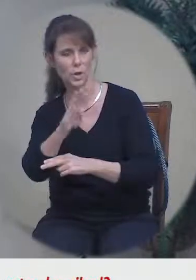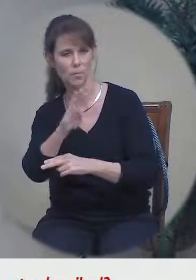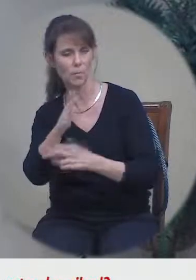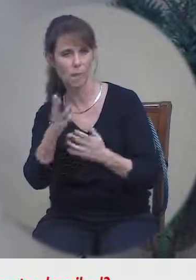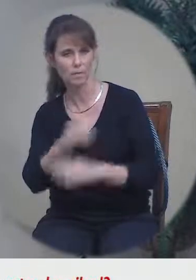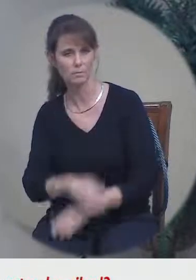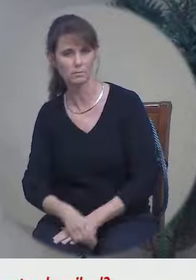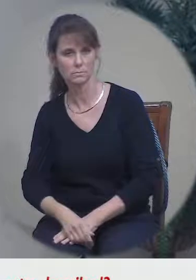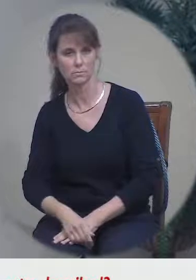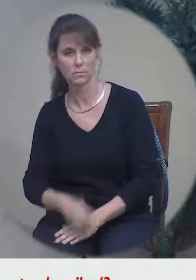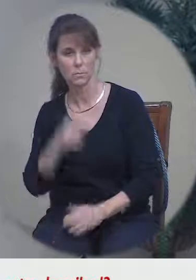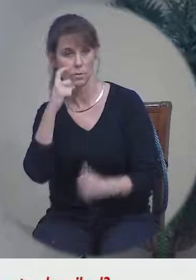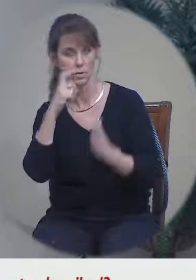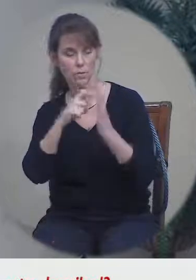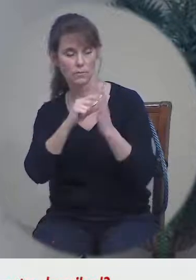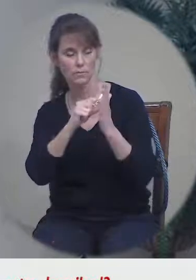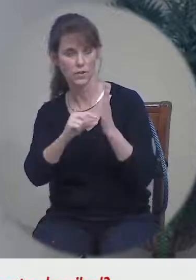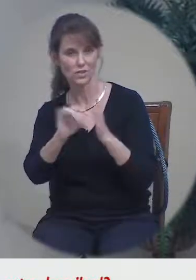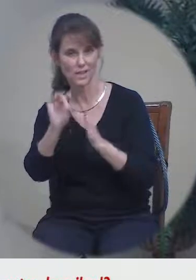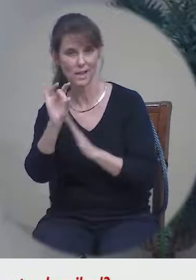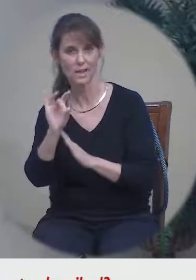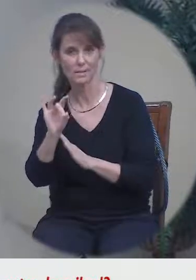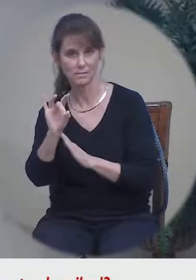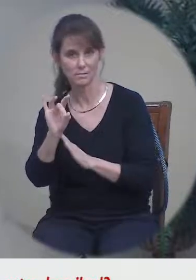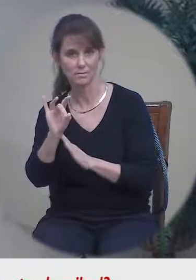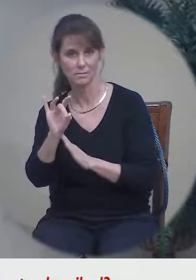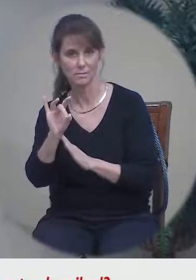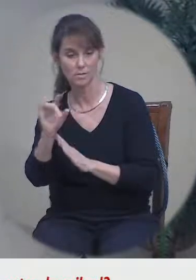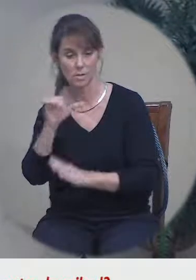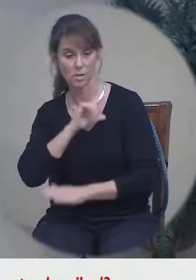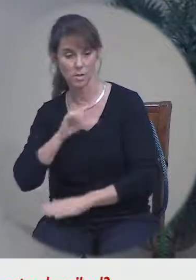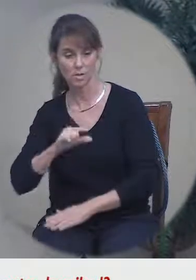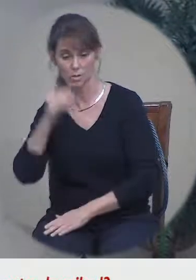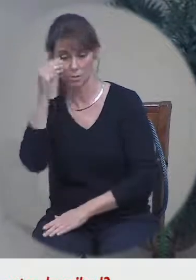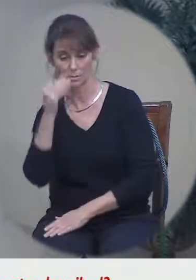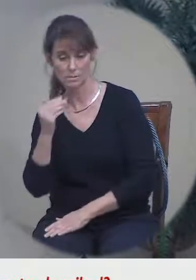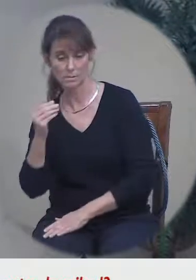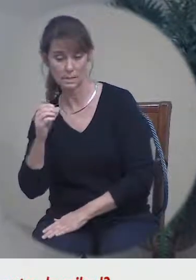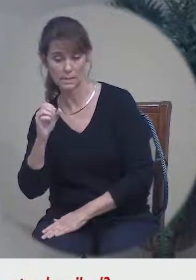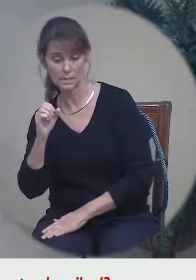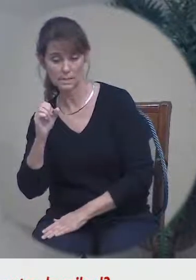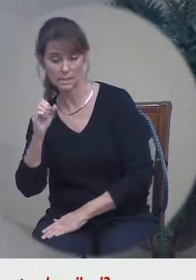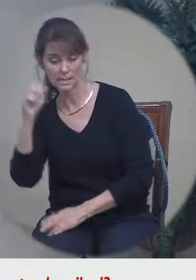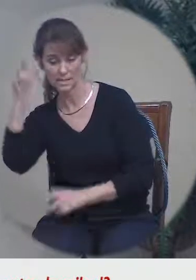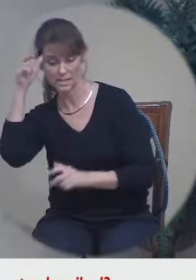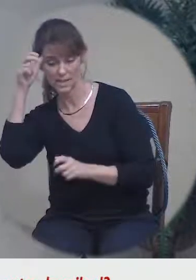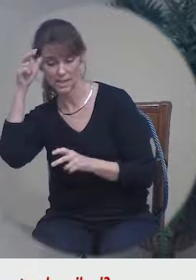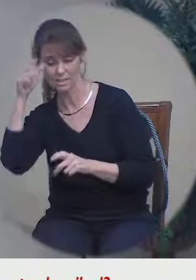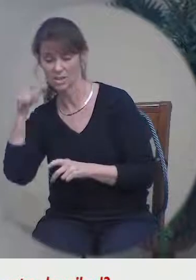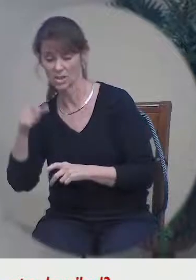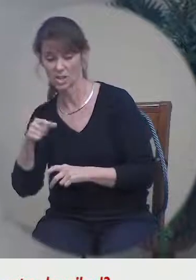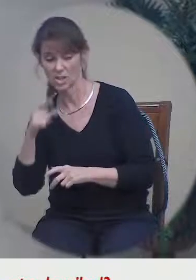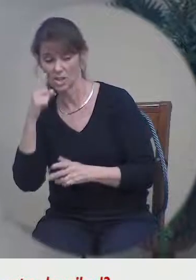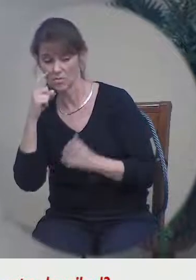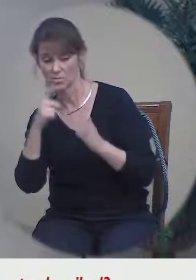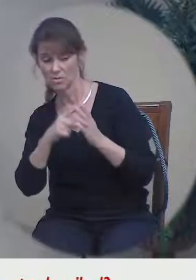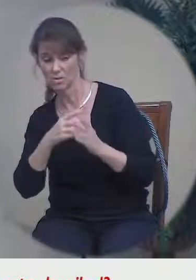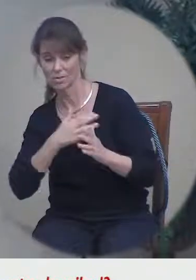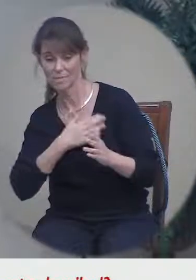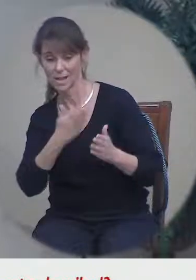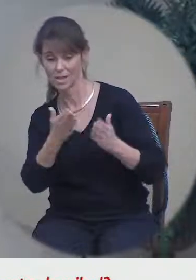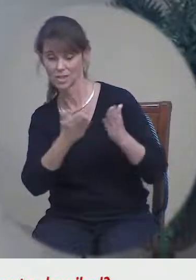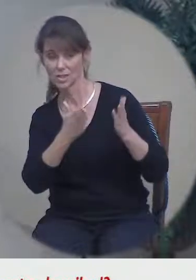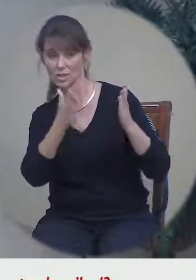1. He said, "The Lord said unto Satan, have you considered my servant